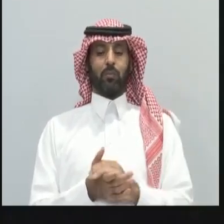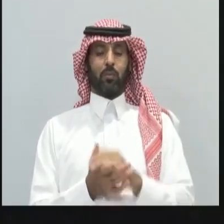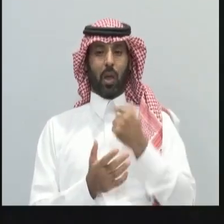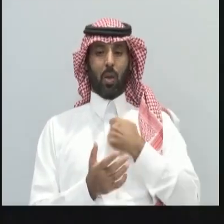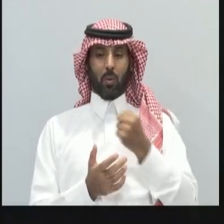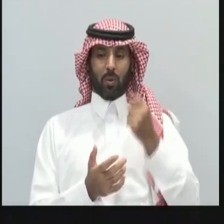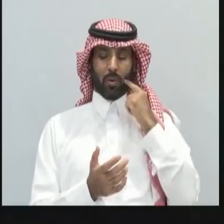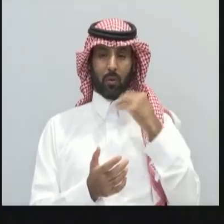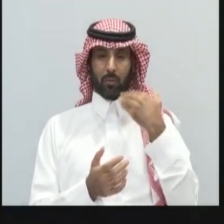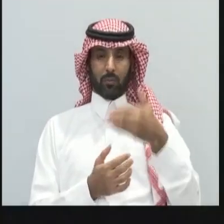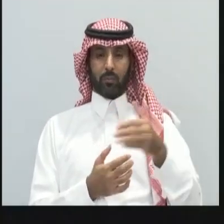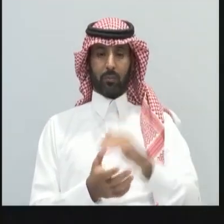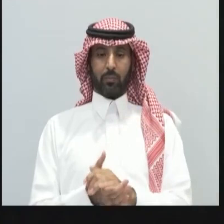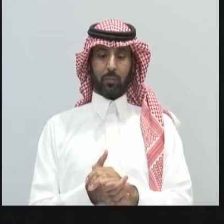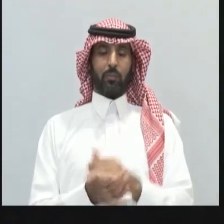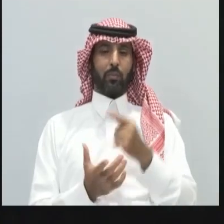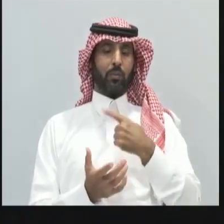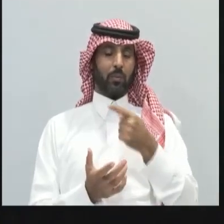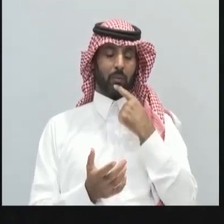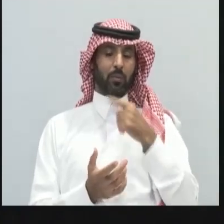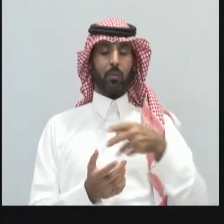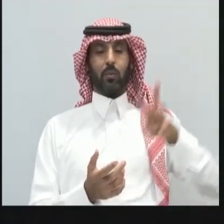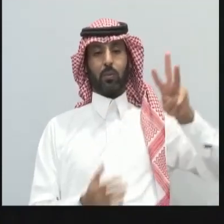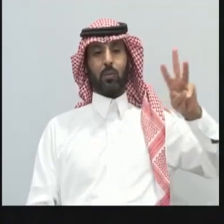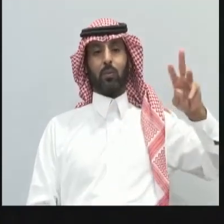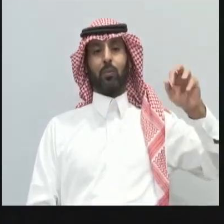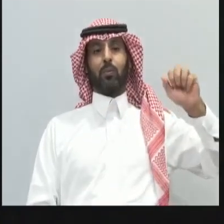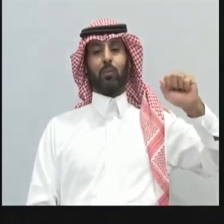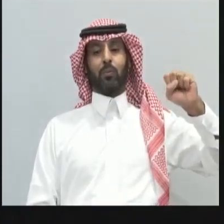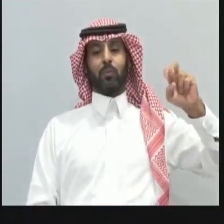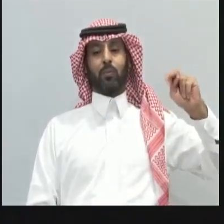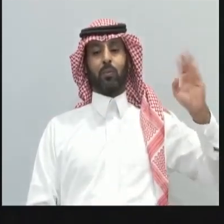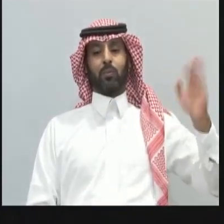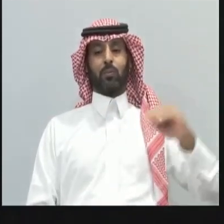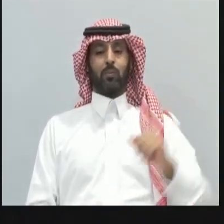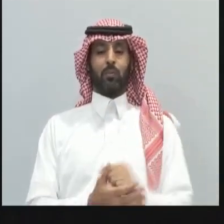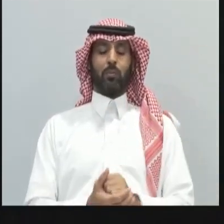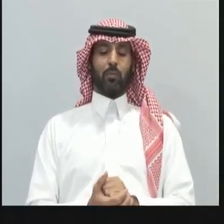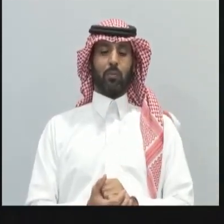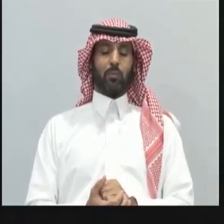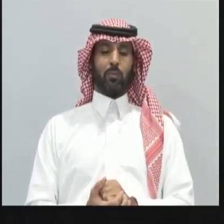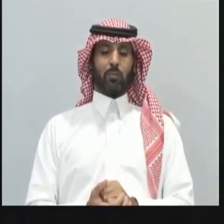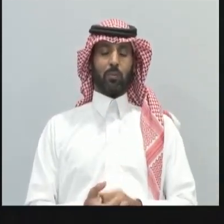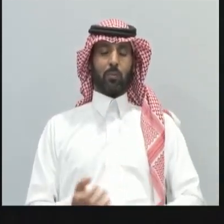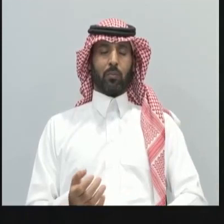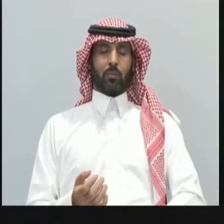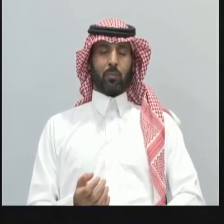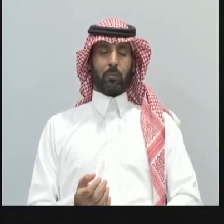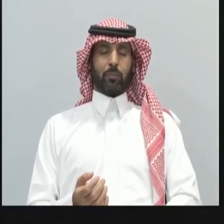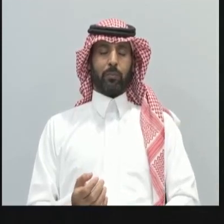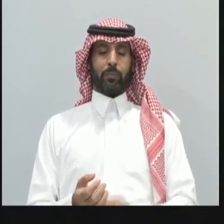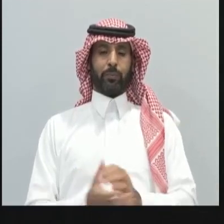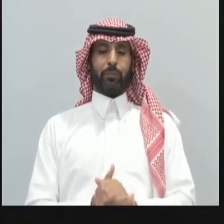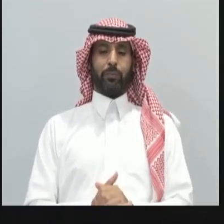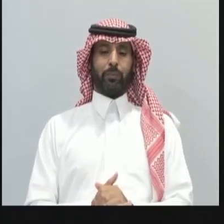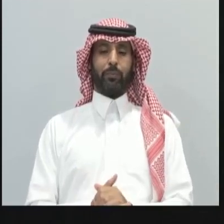go, I'm gonna go. So we don't say I want to, you say I wanna go. When you say I'm going to go, you say